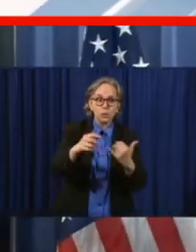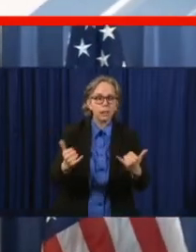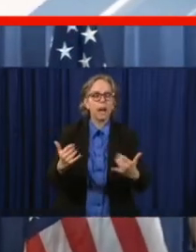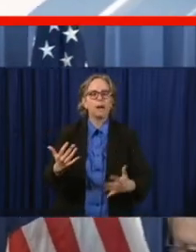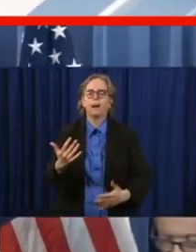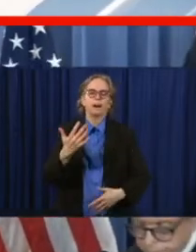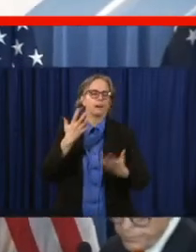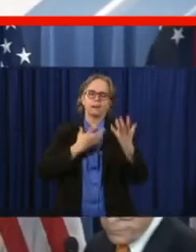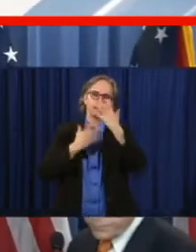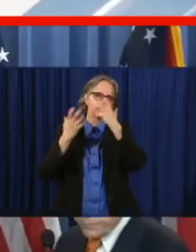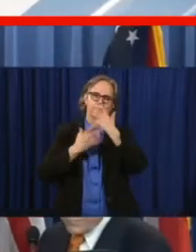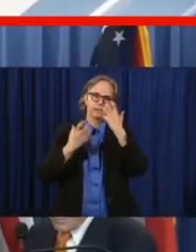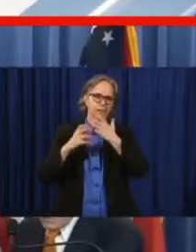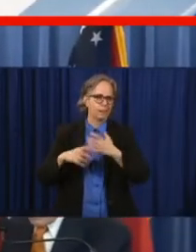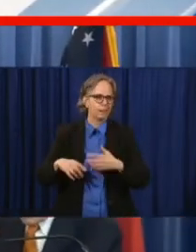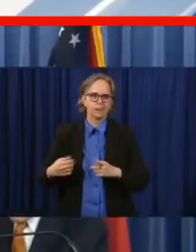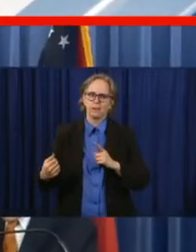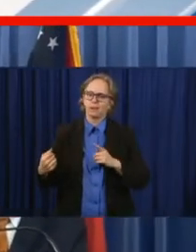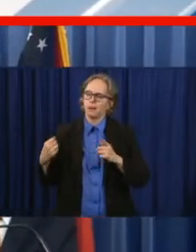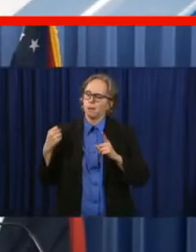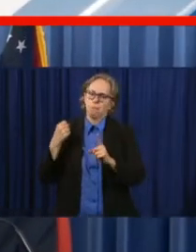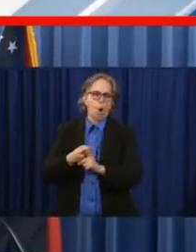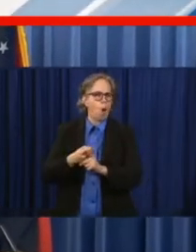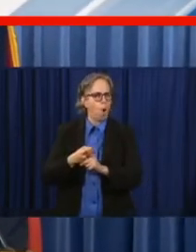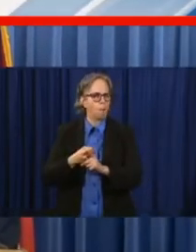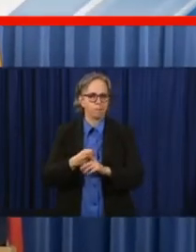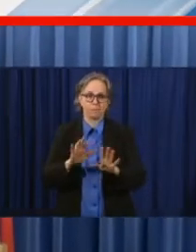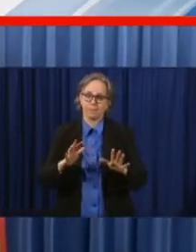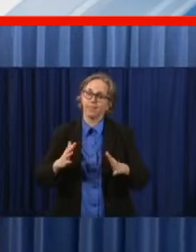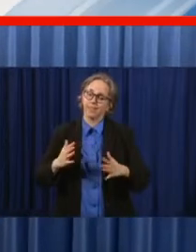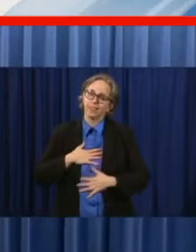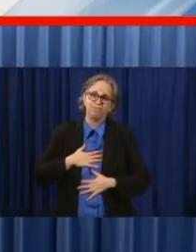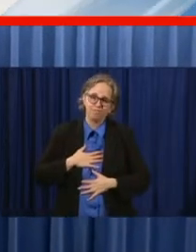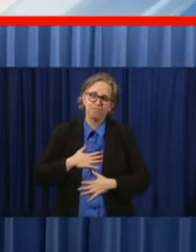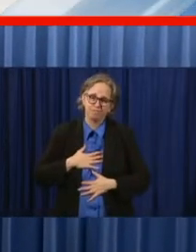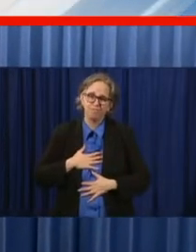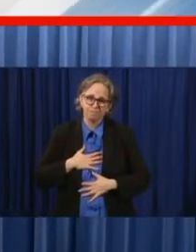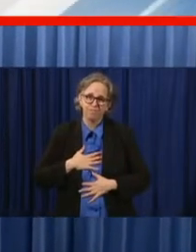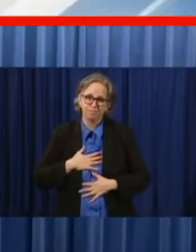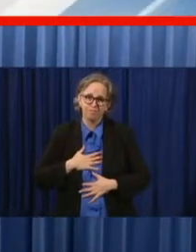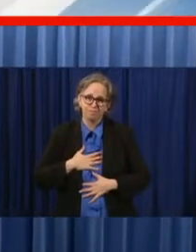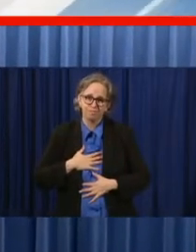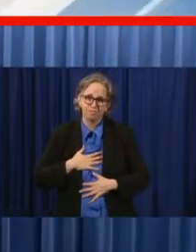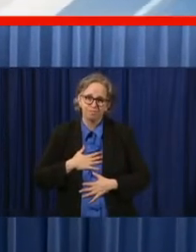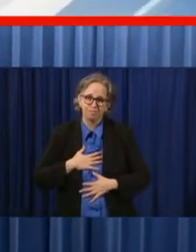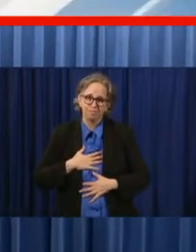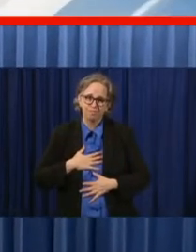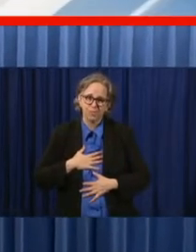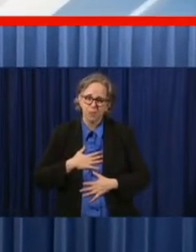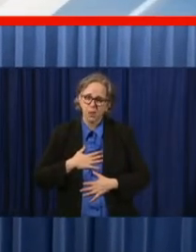made an impact on his life and mine. Aw. Well, we are so